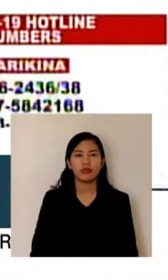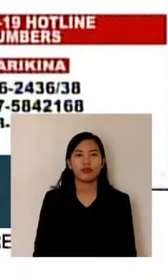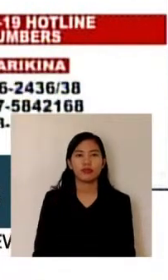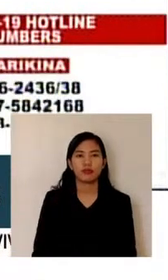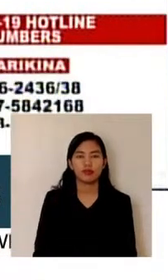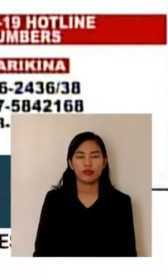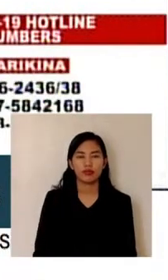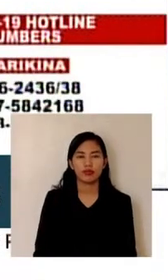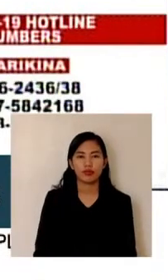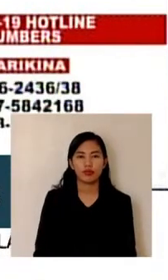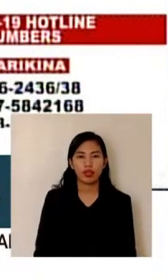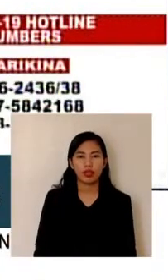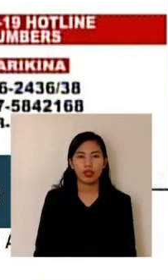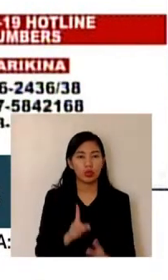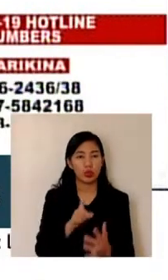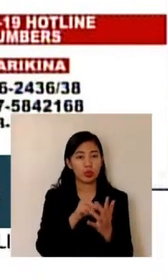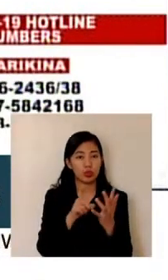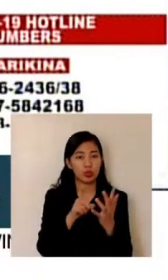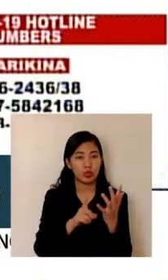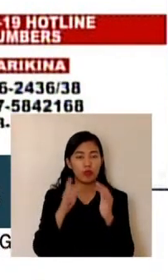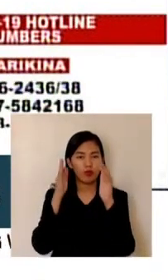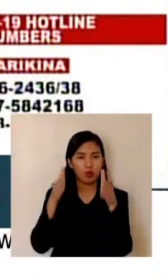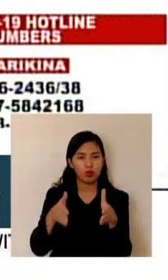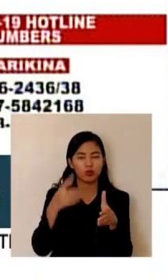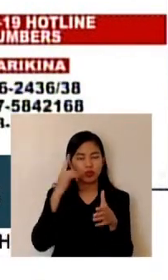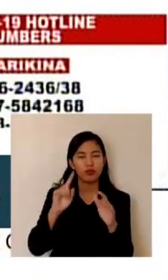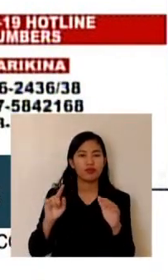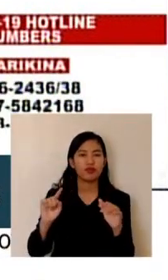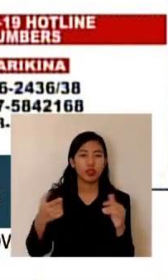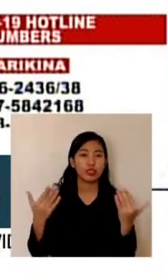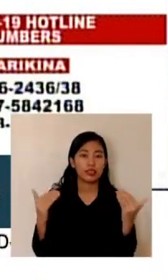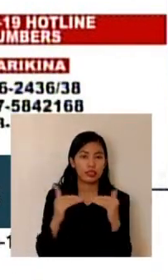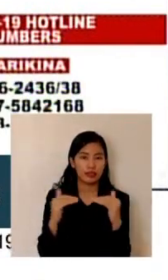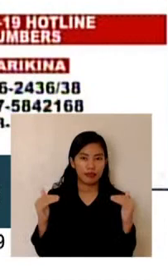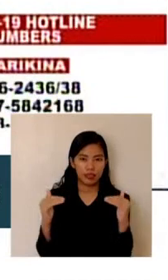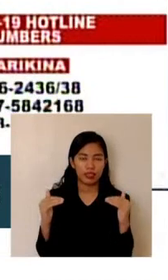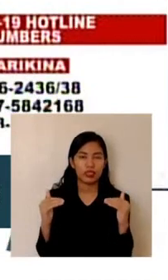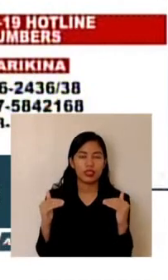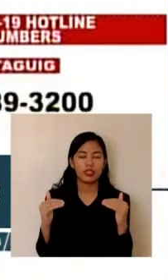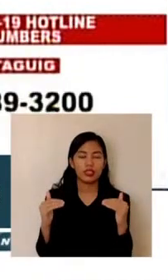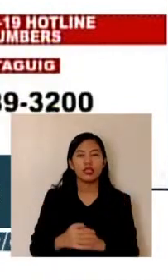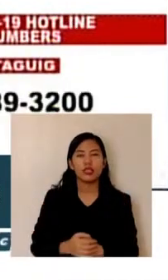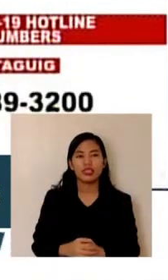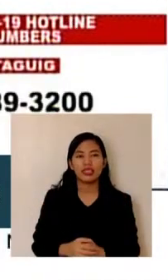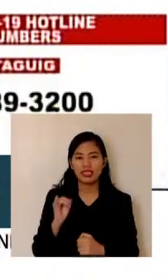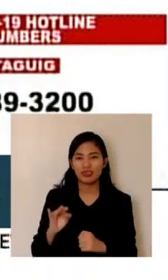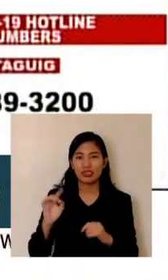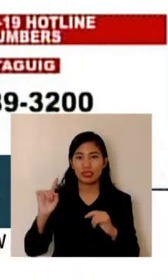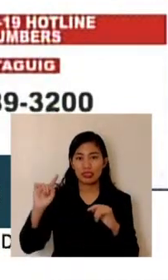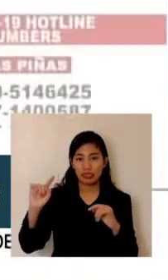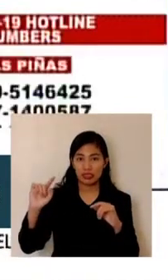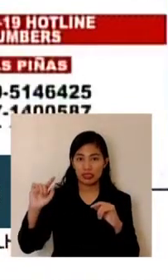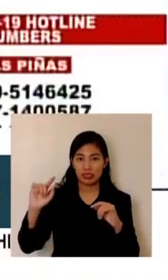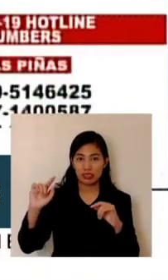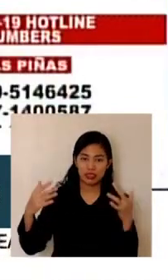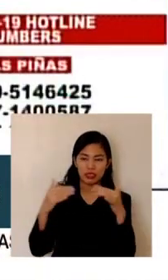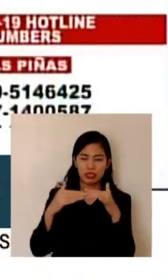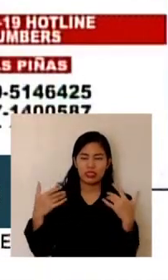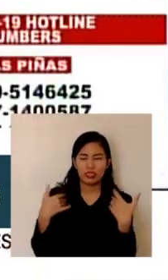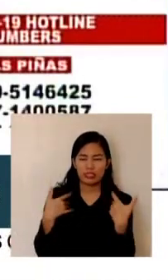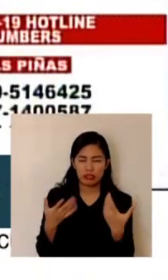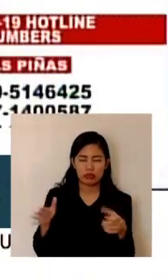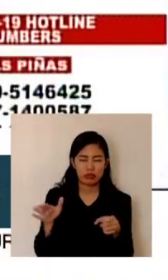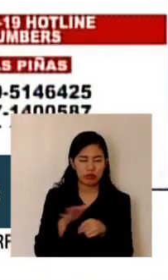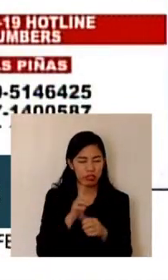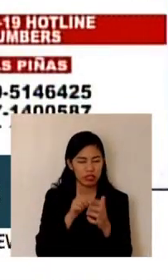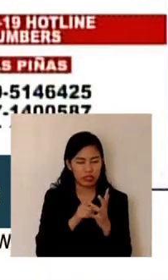on the first level generation. Huwag nang umabot pa sa second level. Talagang na-overwhelm na ang ating mga contact tracers. Pero nitong tinamaan